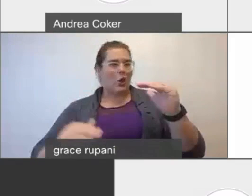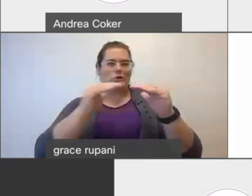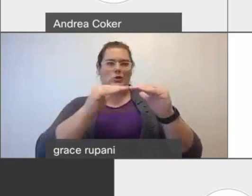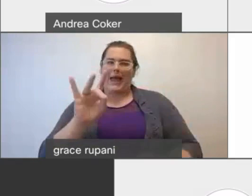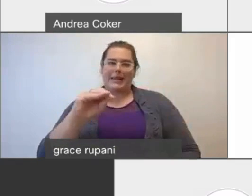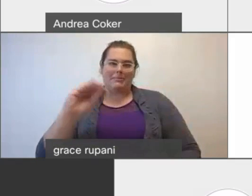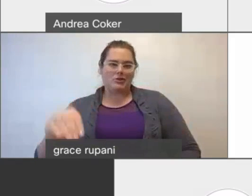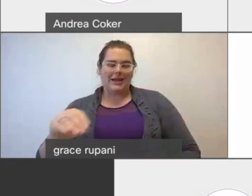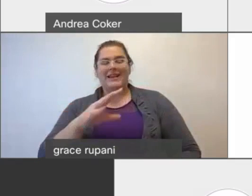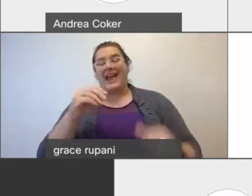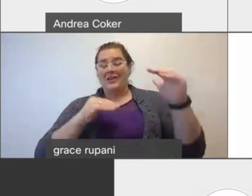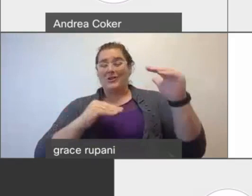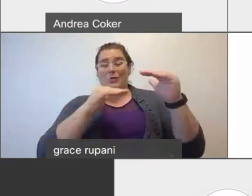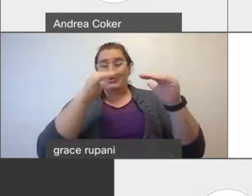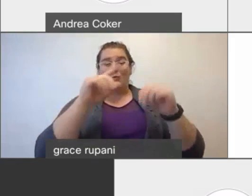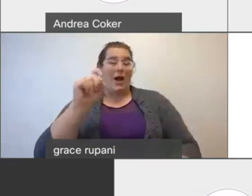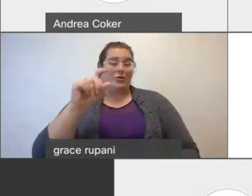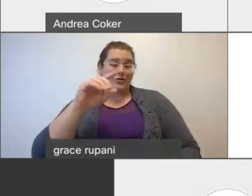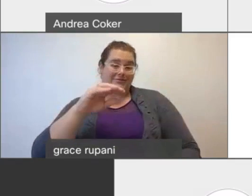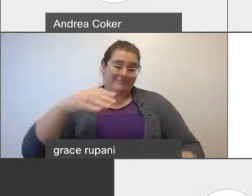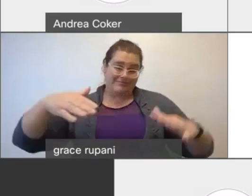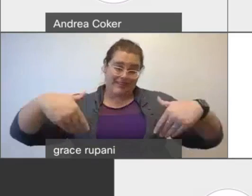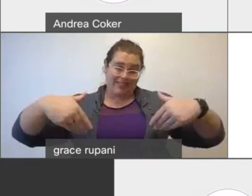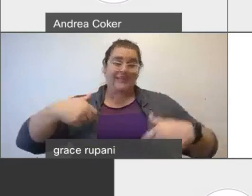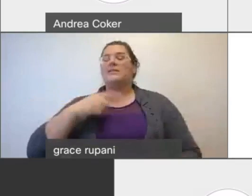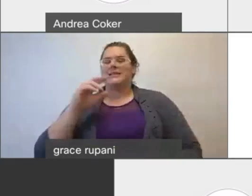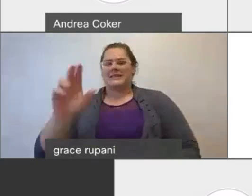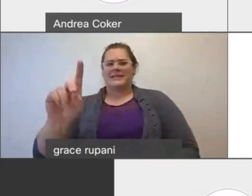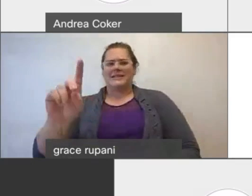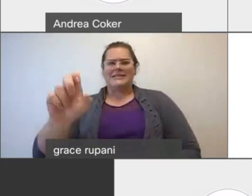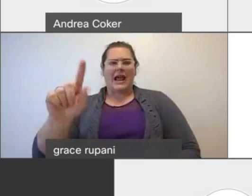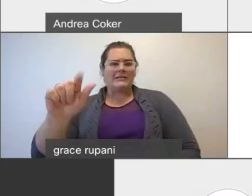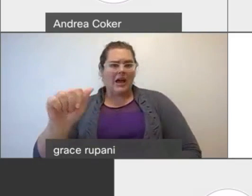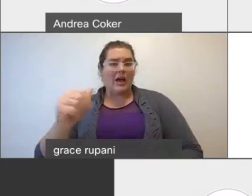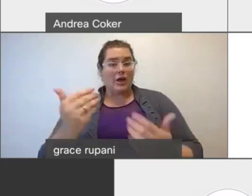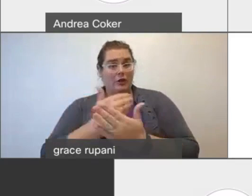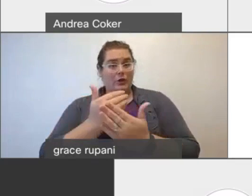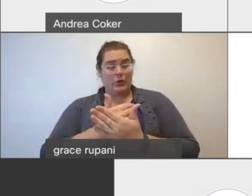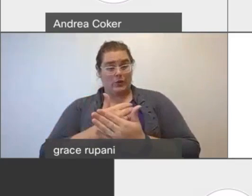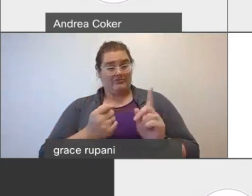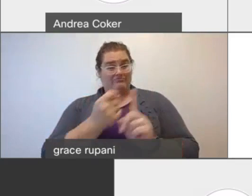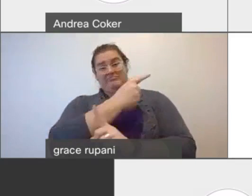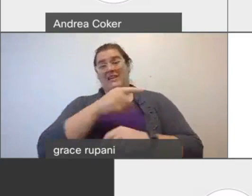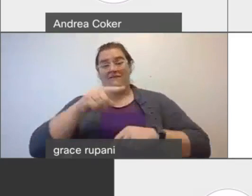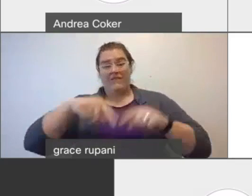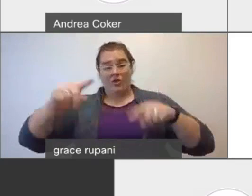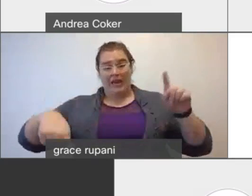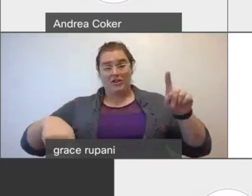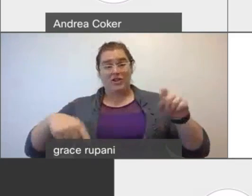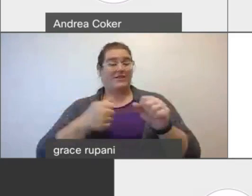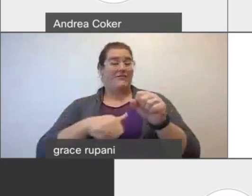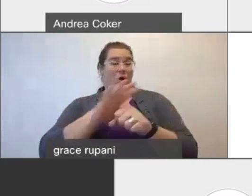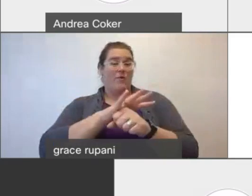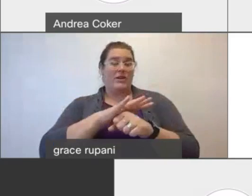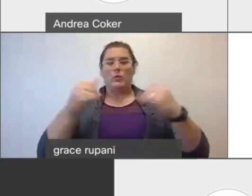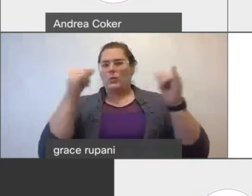toward 100%. I mean, this new Delta variant is scary and quite contagious from